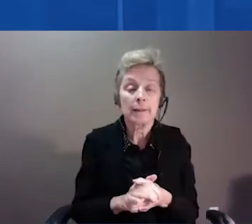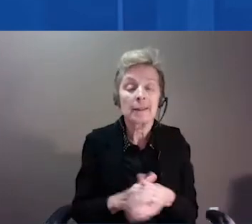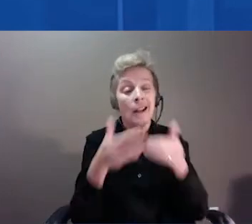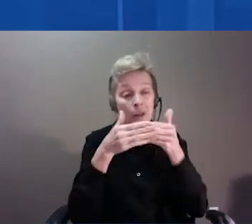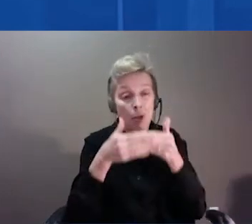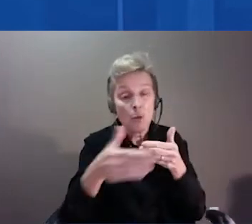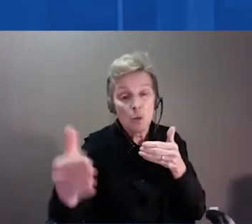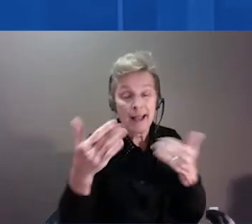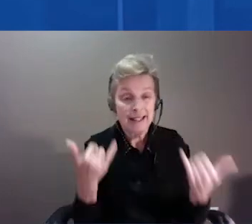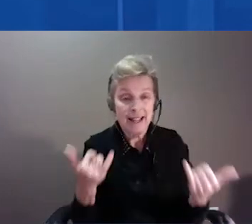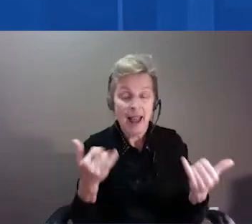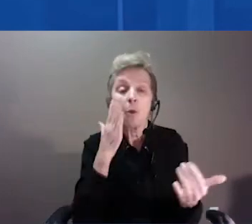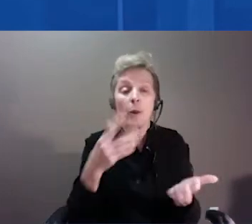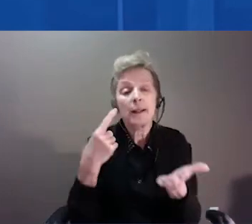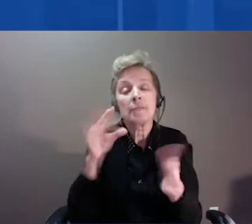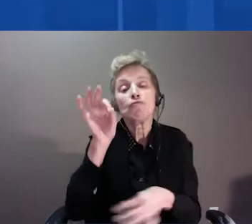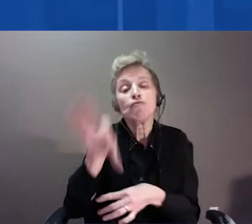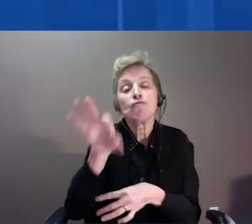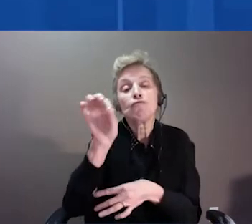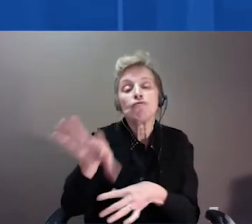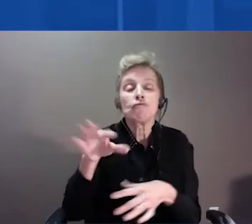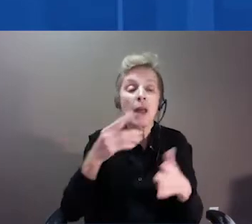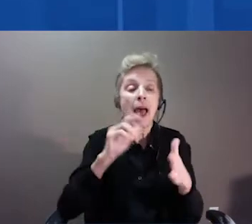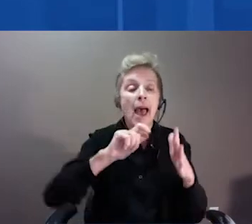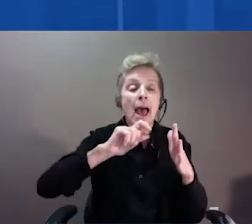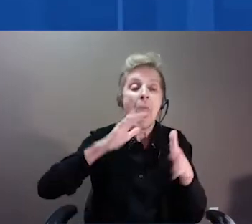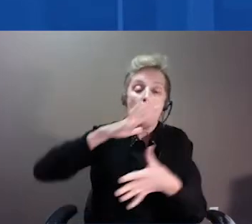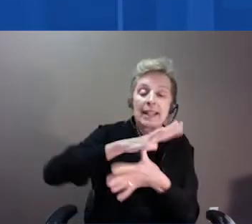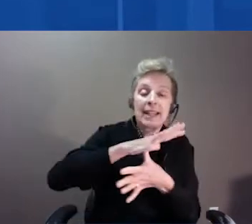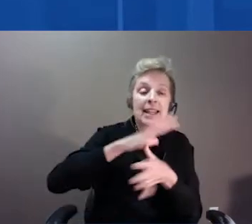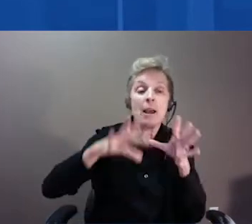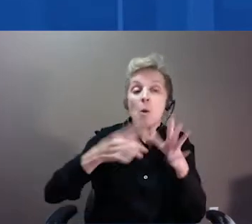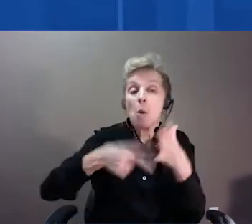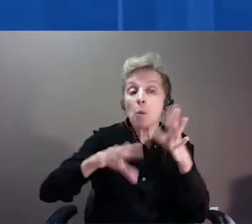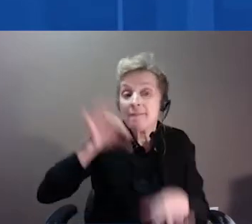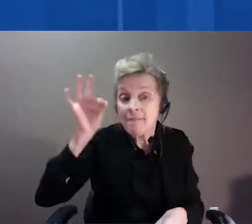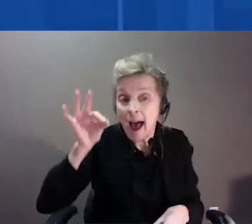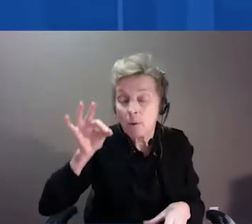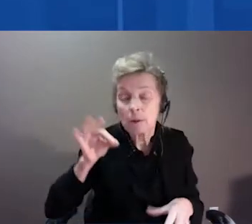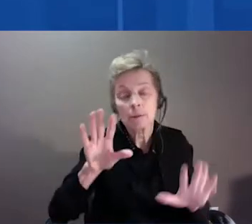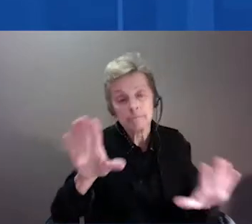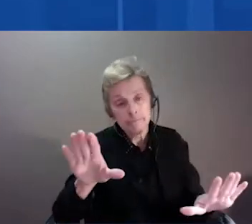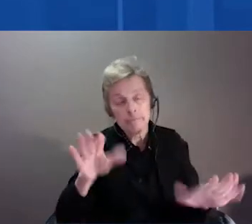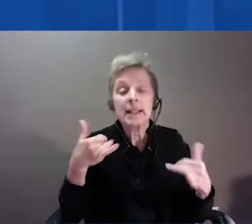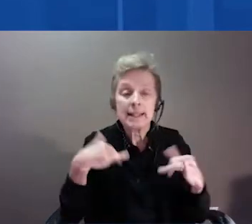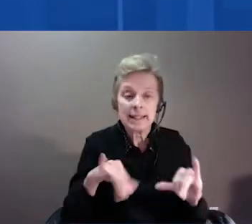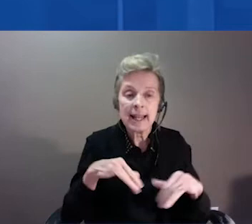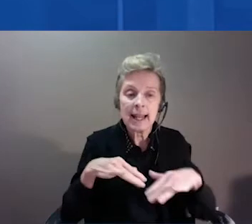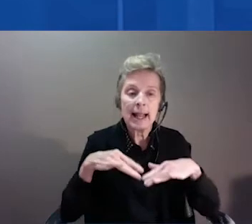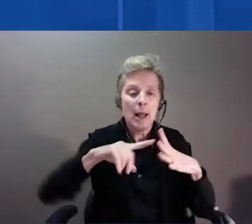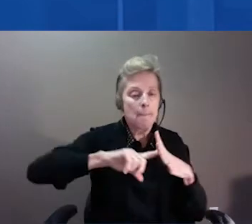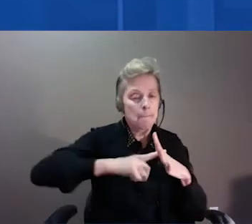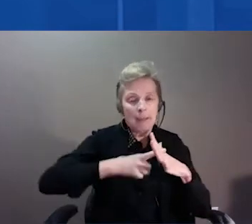presentation highlighting some of the key findings of this study. Notably, we are still at the preliminary phases of the study